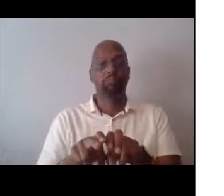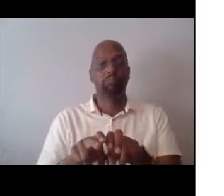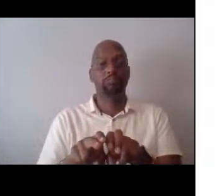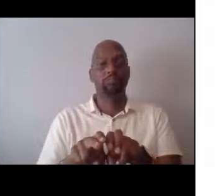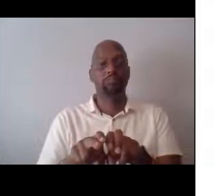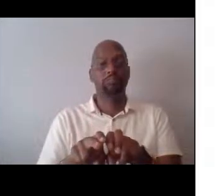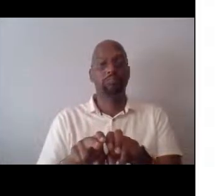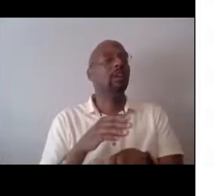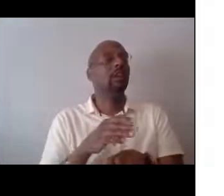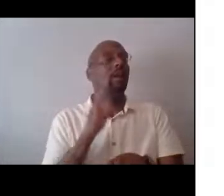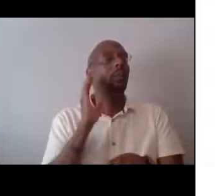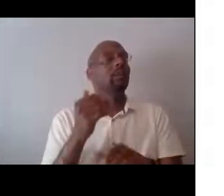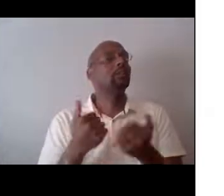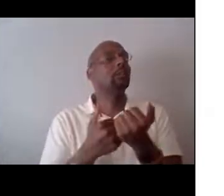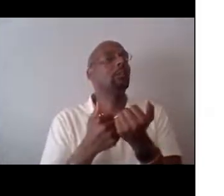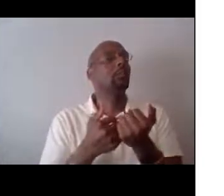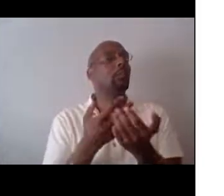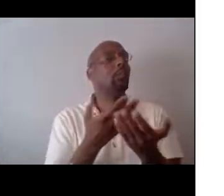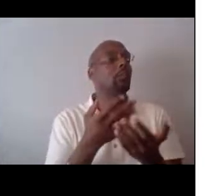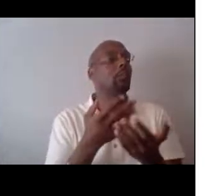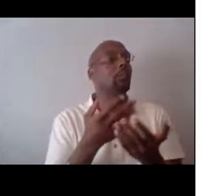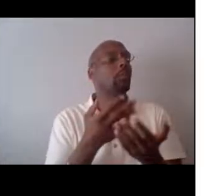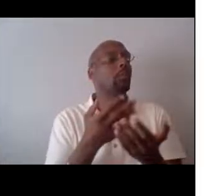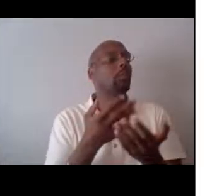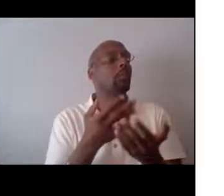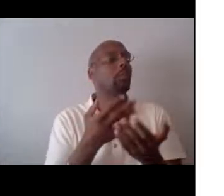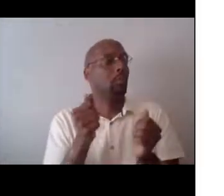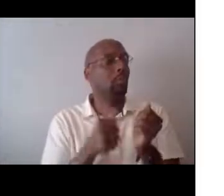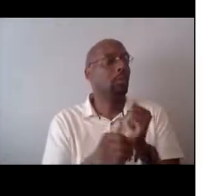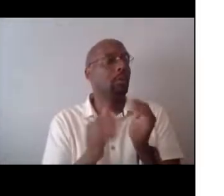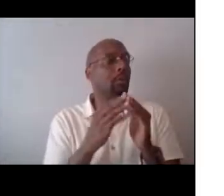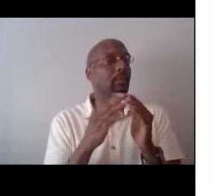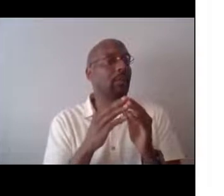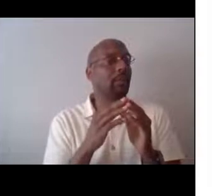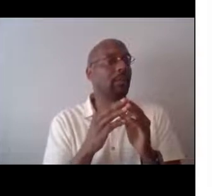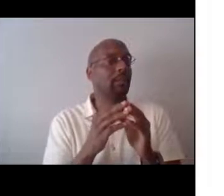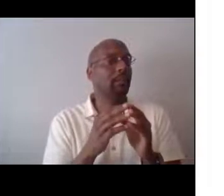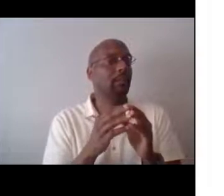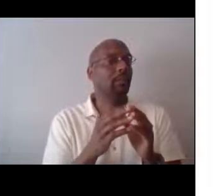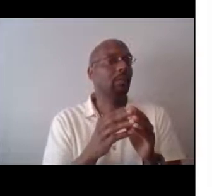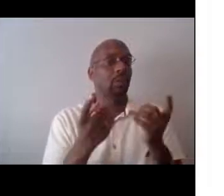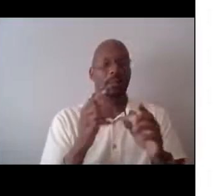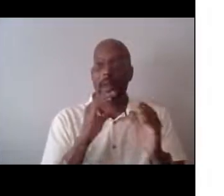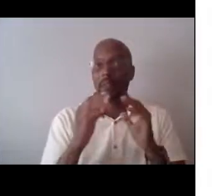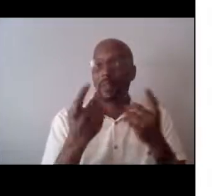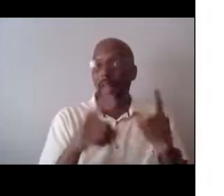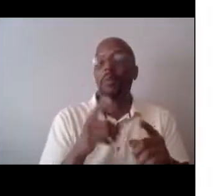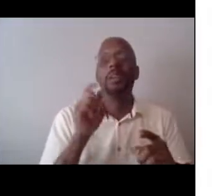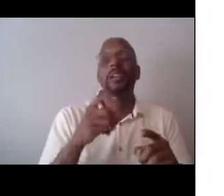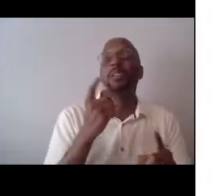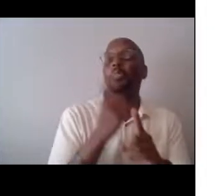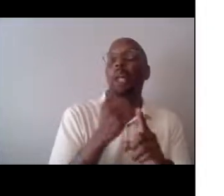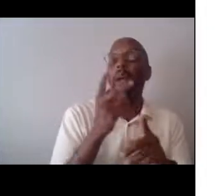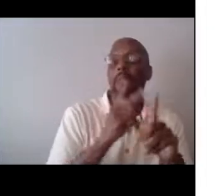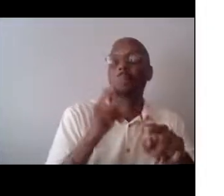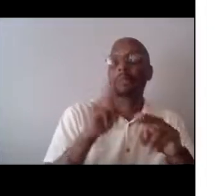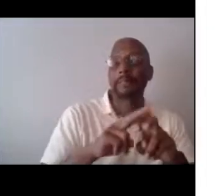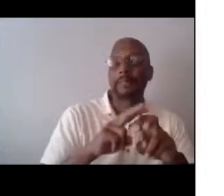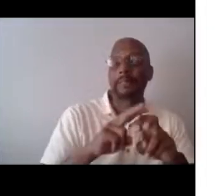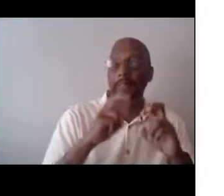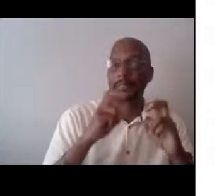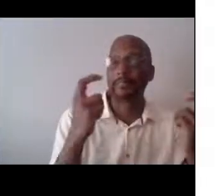which is we need the right people in the room at the time when the conversations are happening. So we look forward